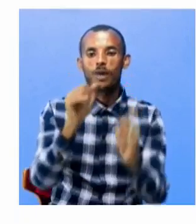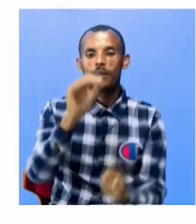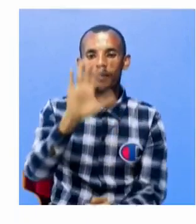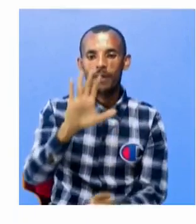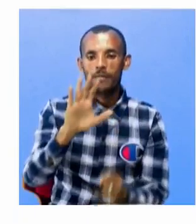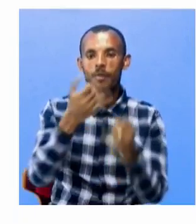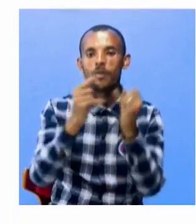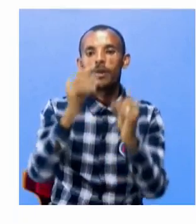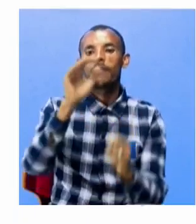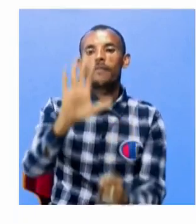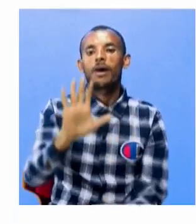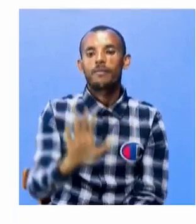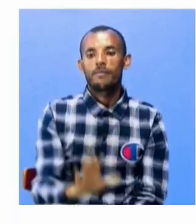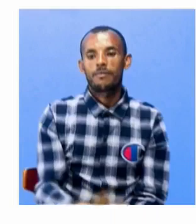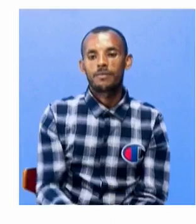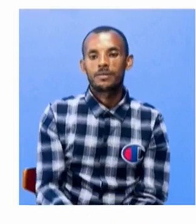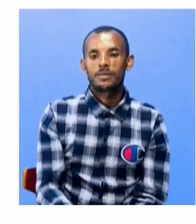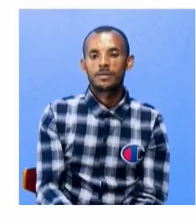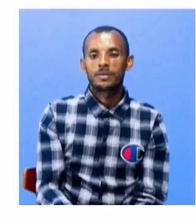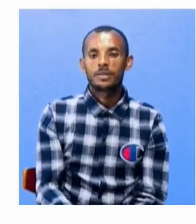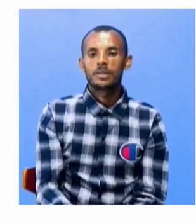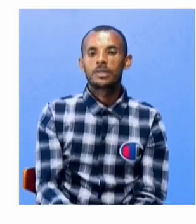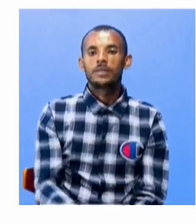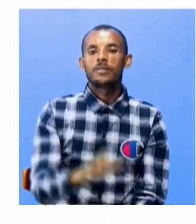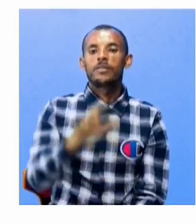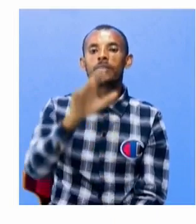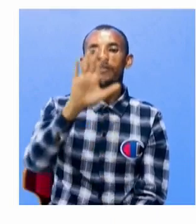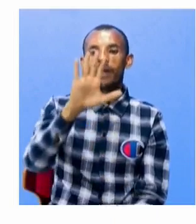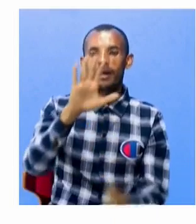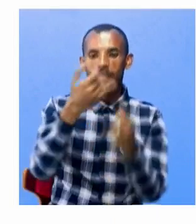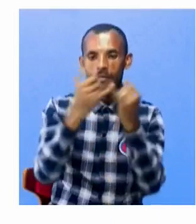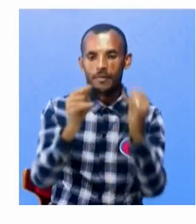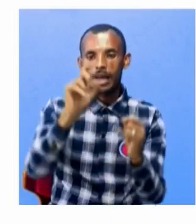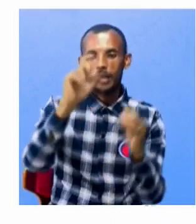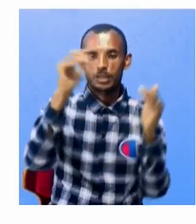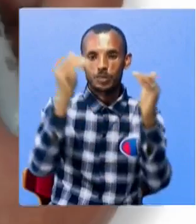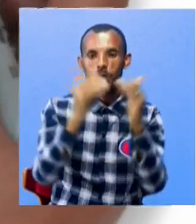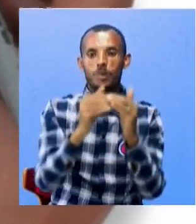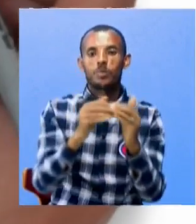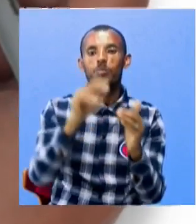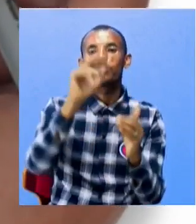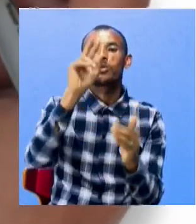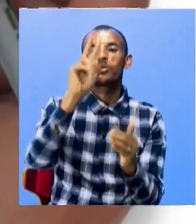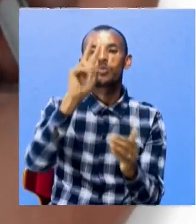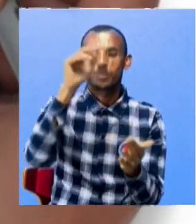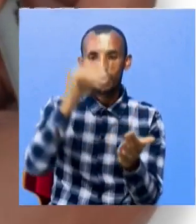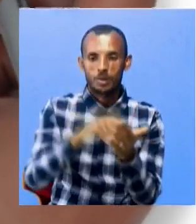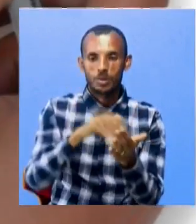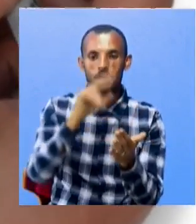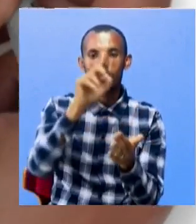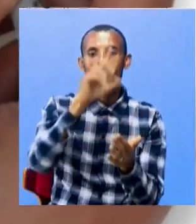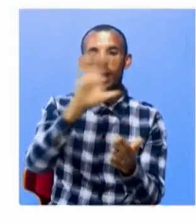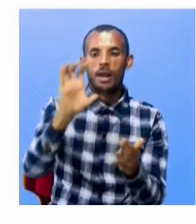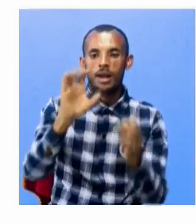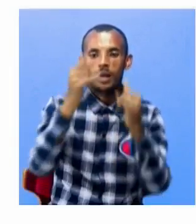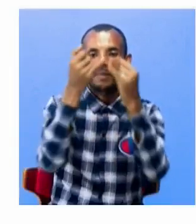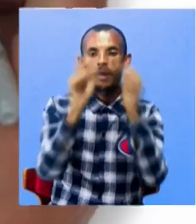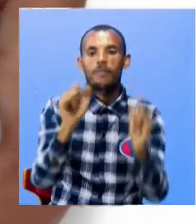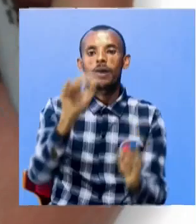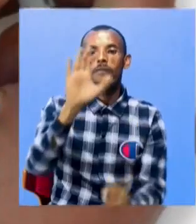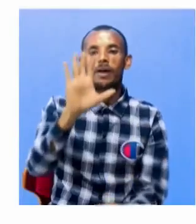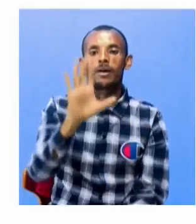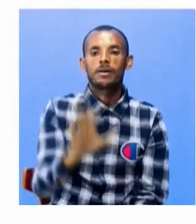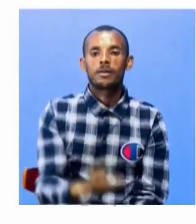let's divide both sides by 5. This cancels out. X is equal to, let's divide